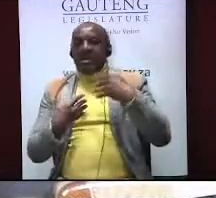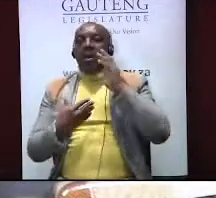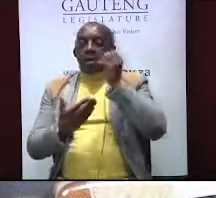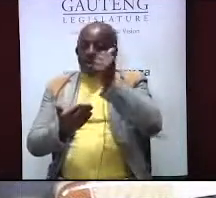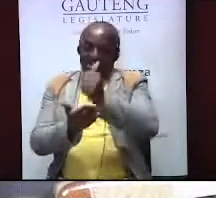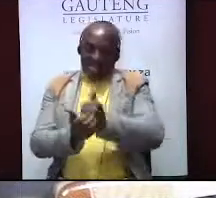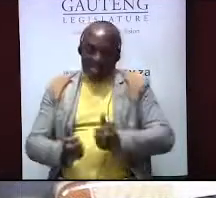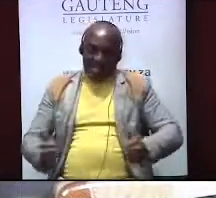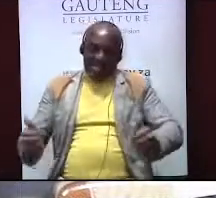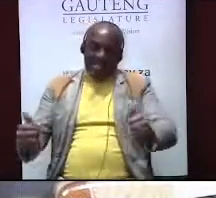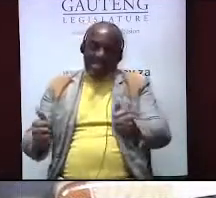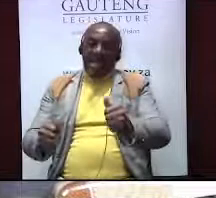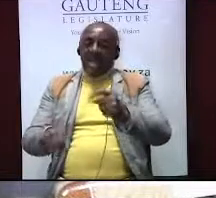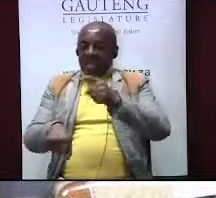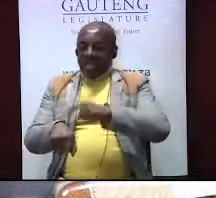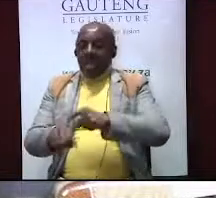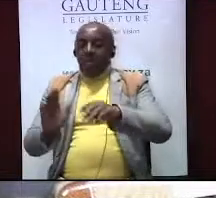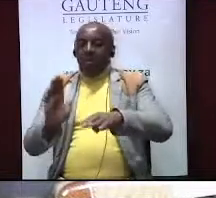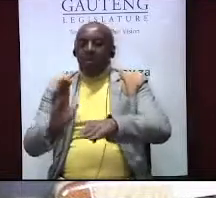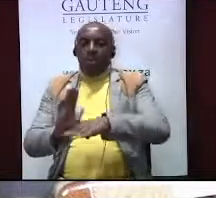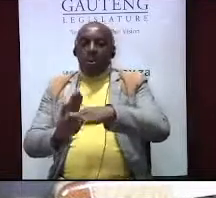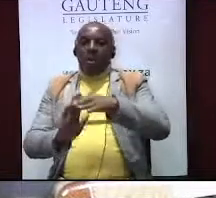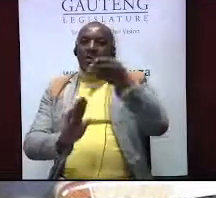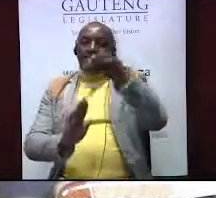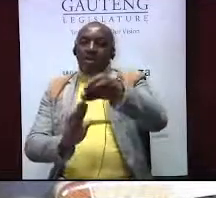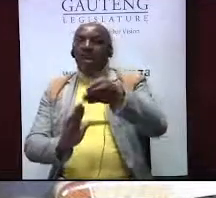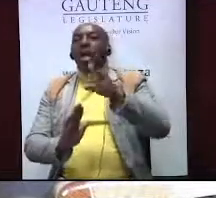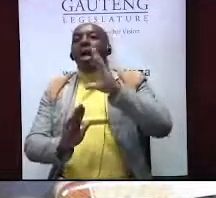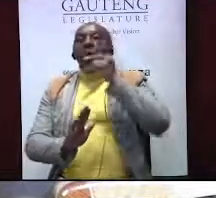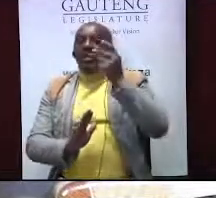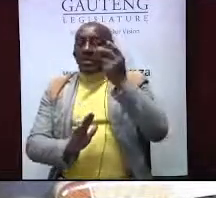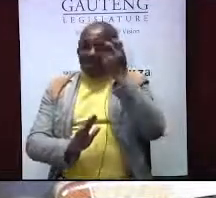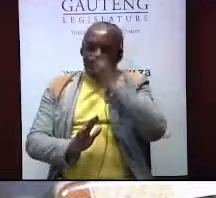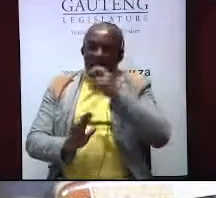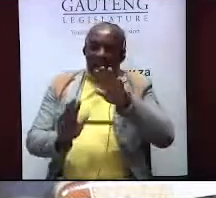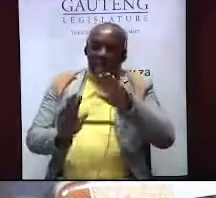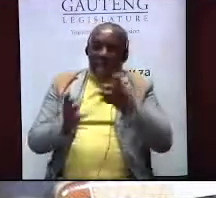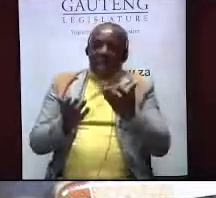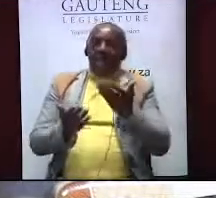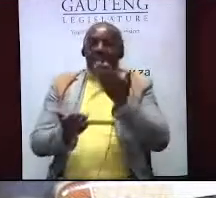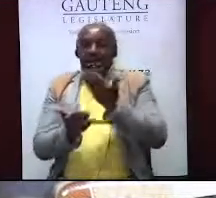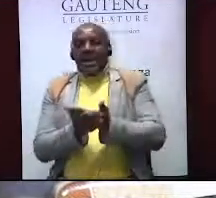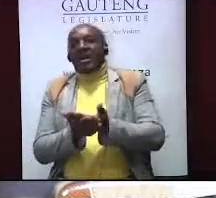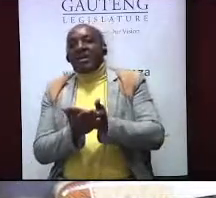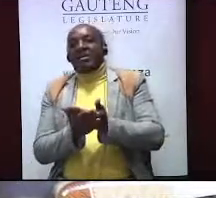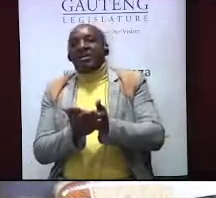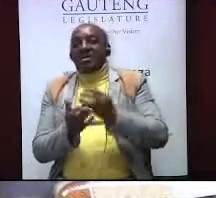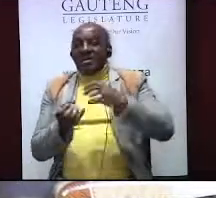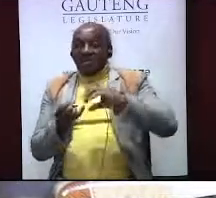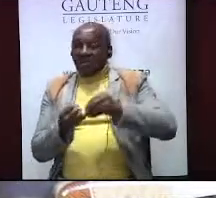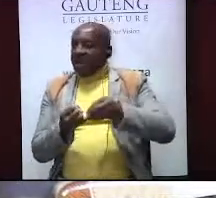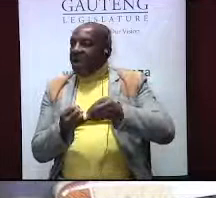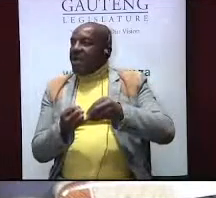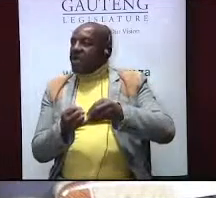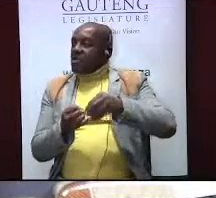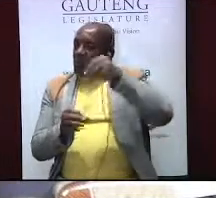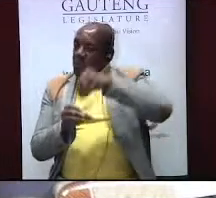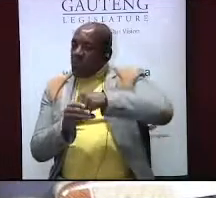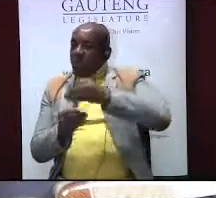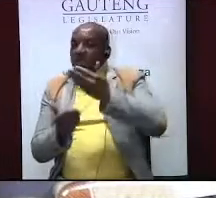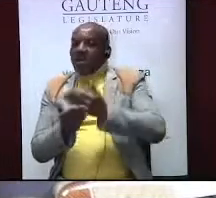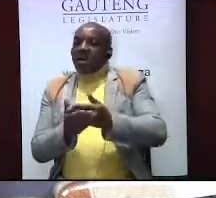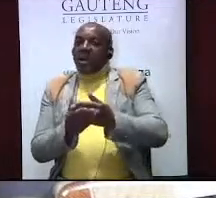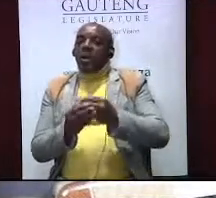We do have a term program that we work on. So we'll see how we can slot your activity, and we'll communicate